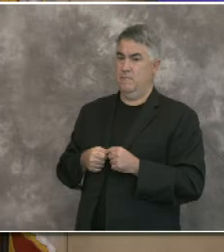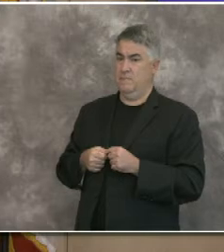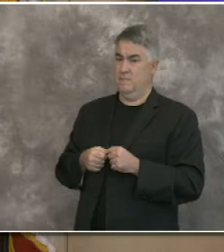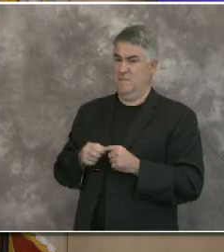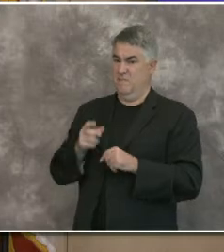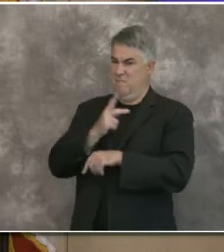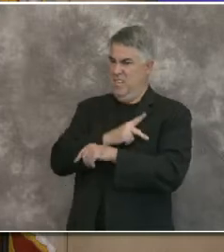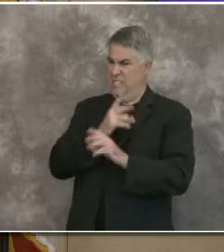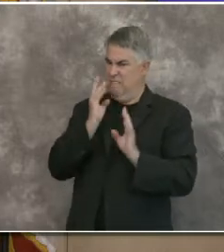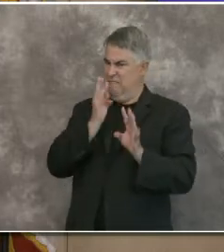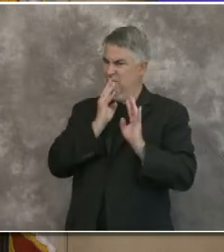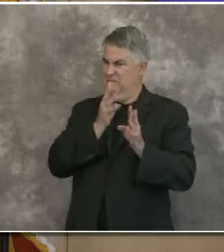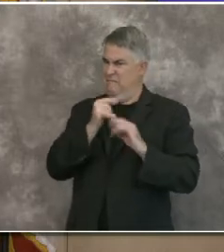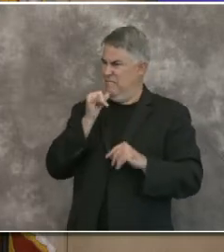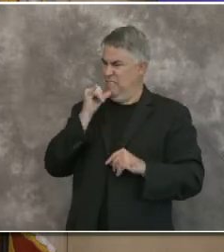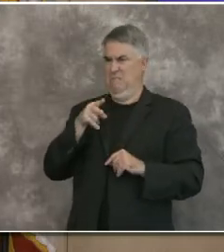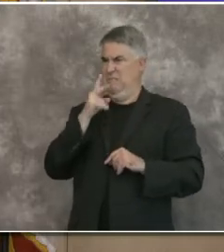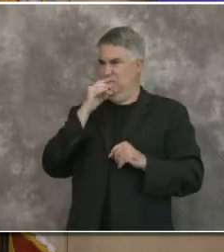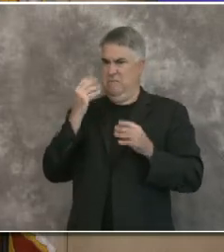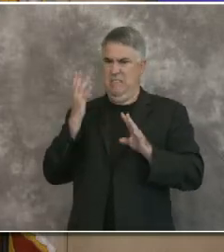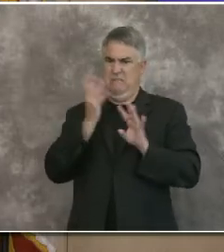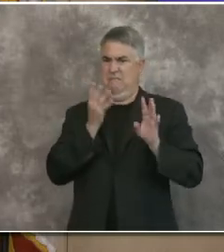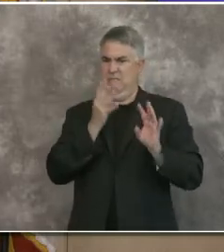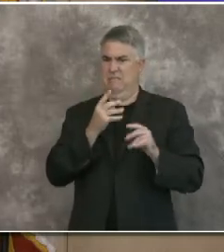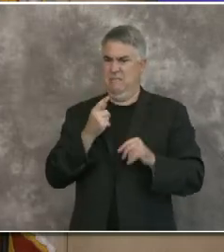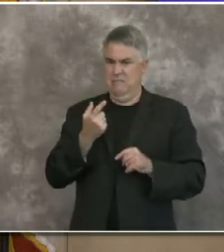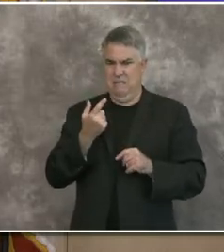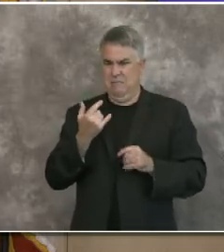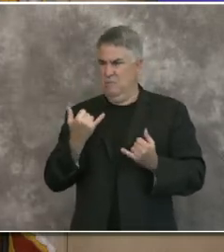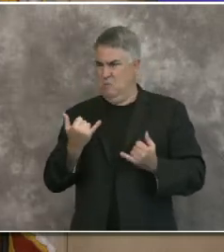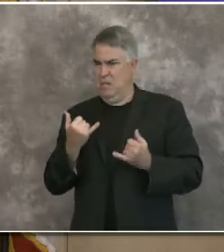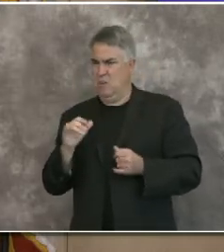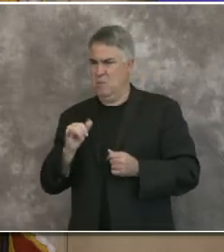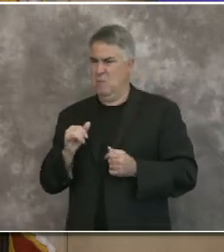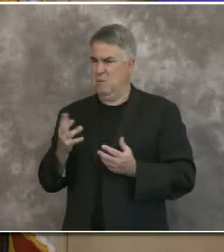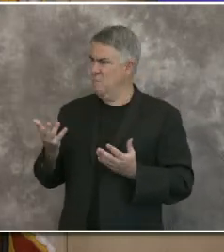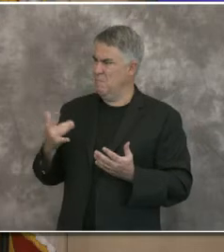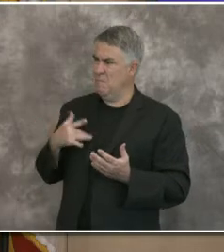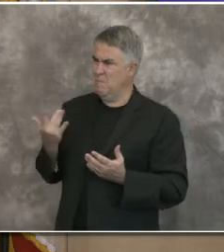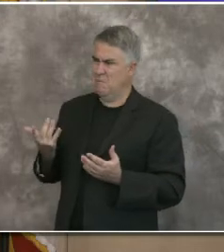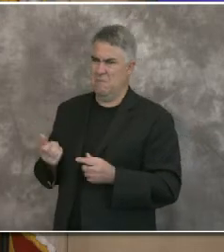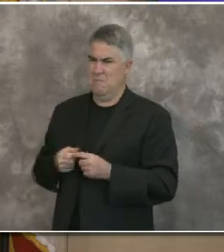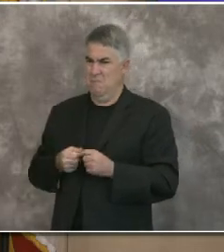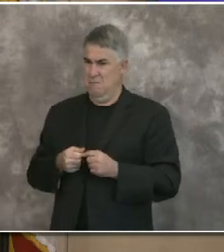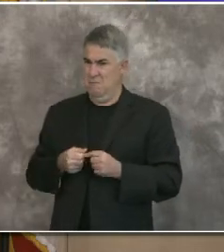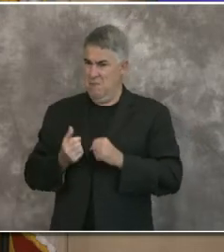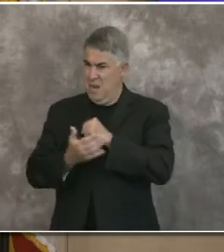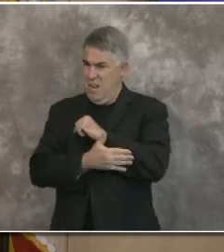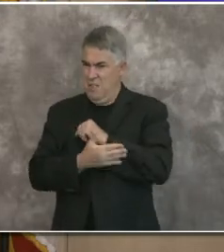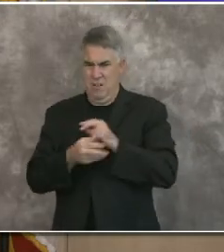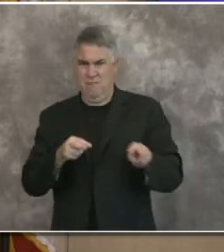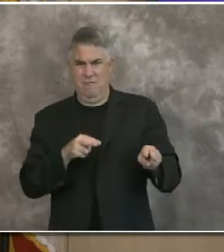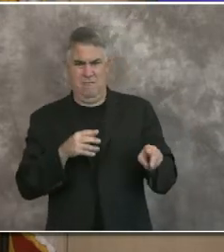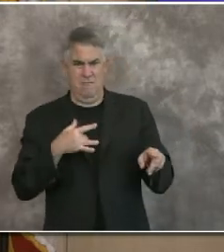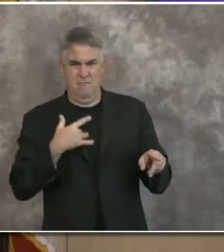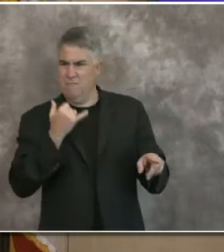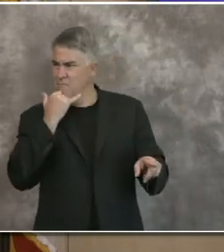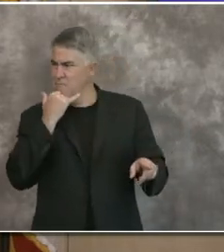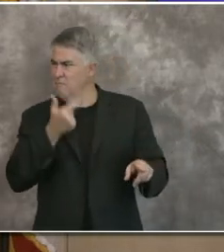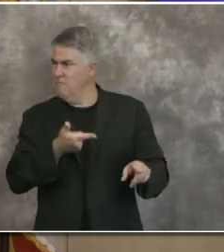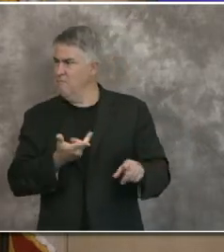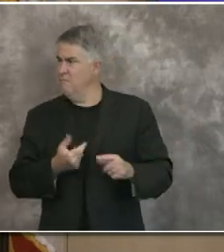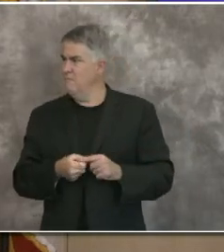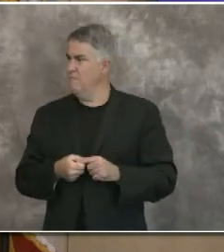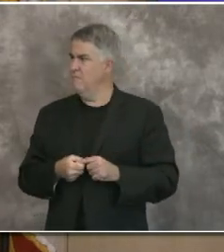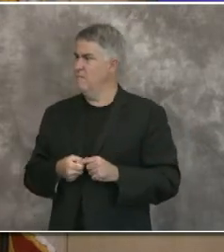to Memorial Day. And so I wonder what the county makes of this in terms of